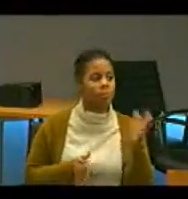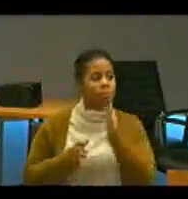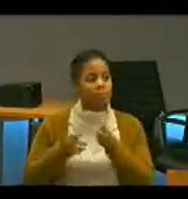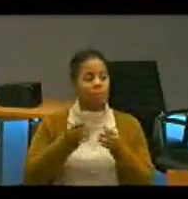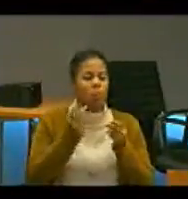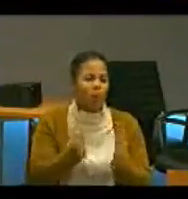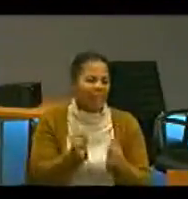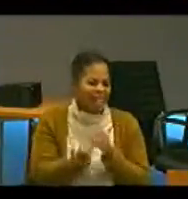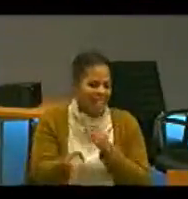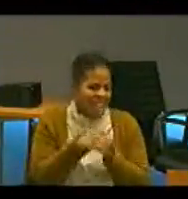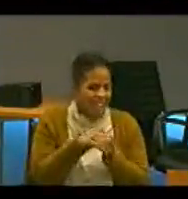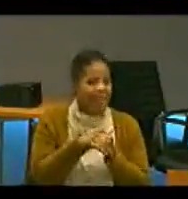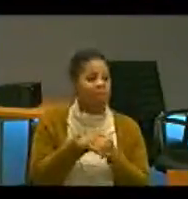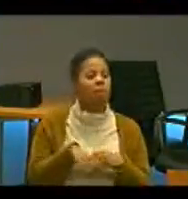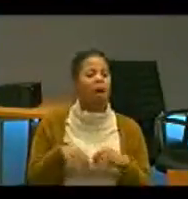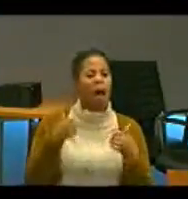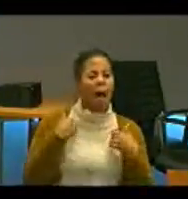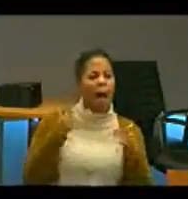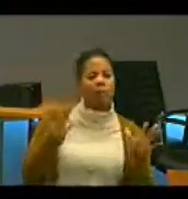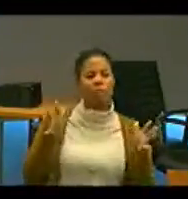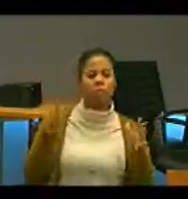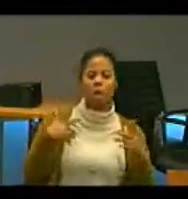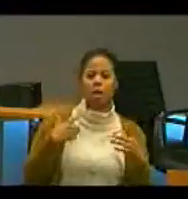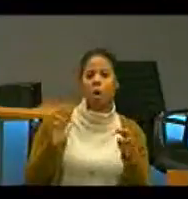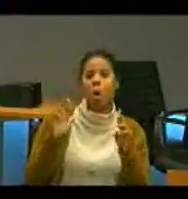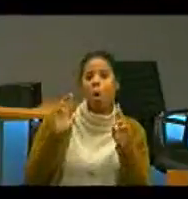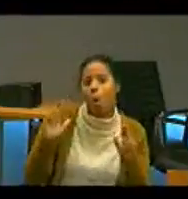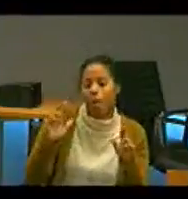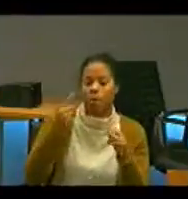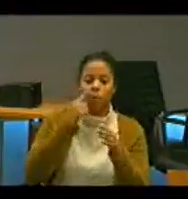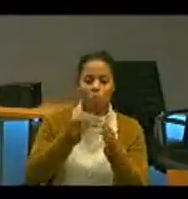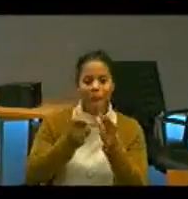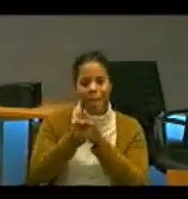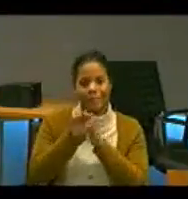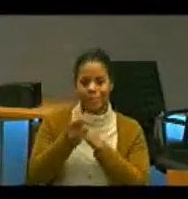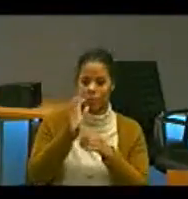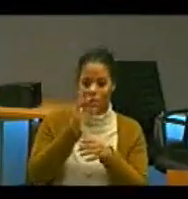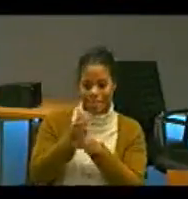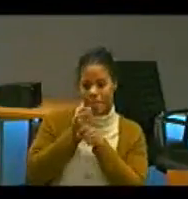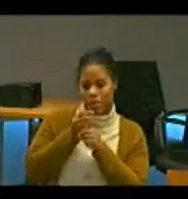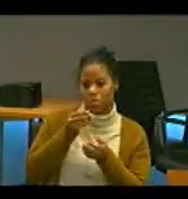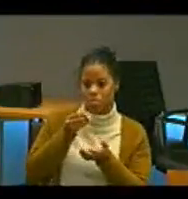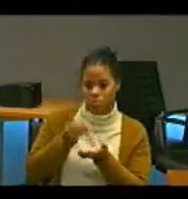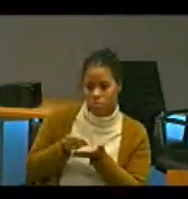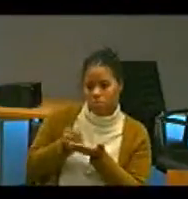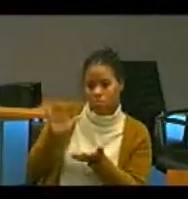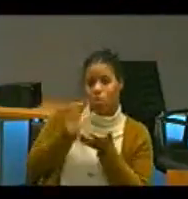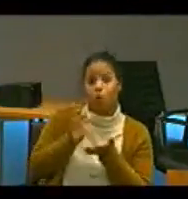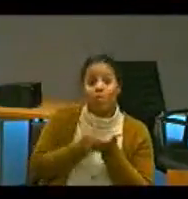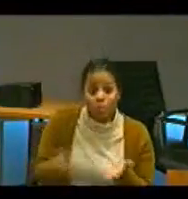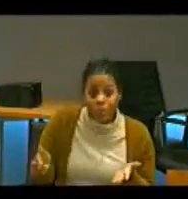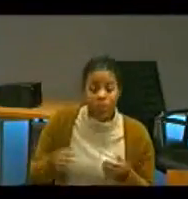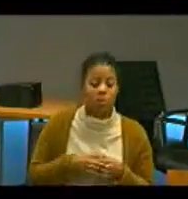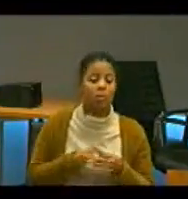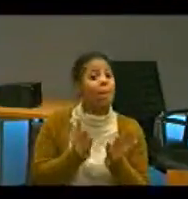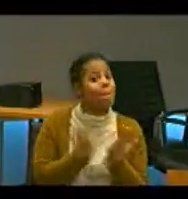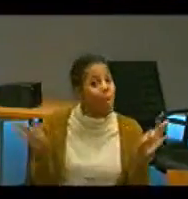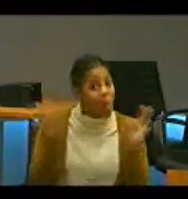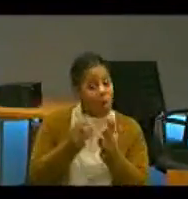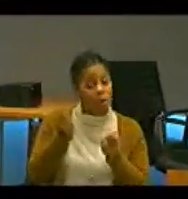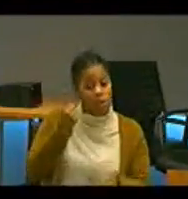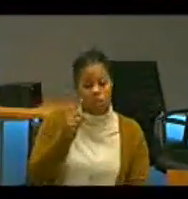are glimmers of hope in terms of access to resources that can help address this issue. It's important to realize in